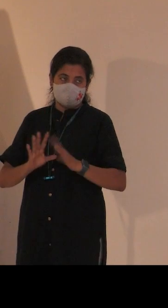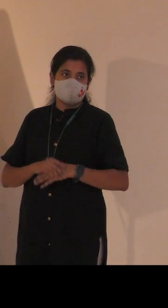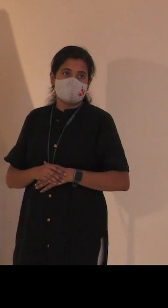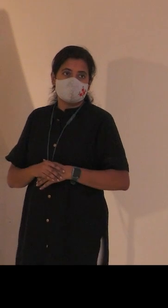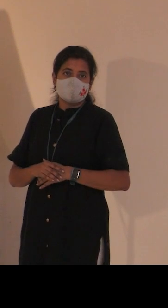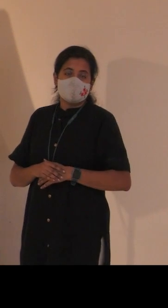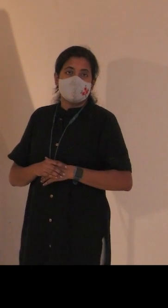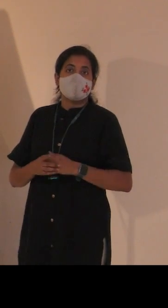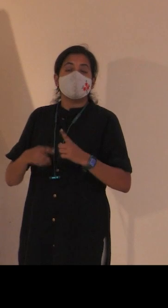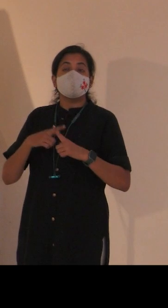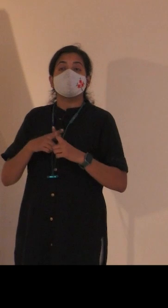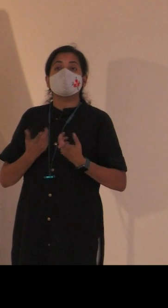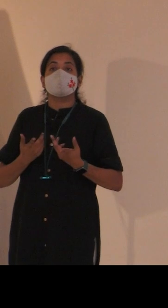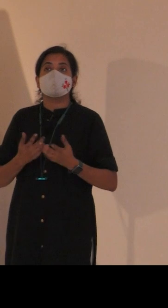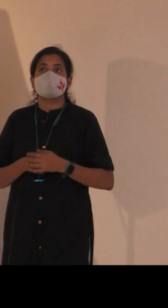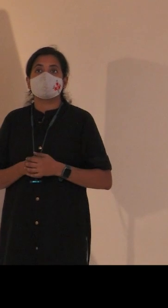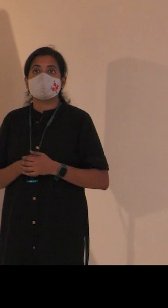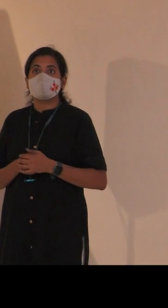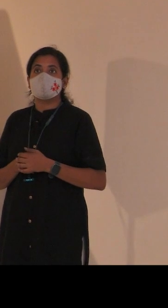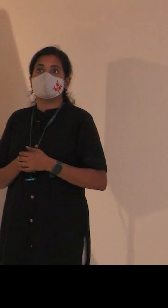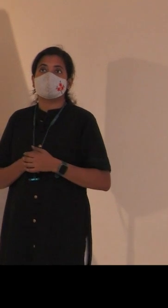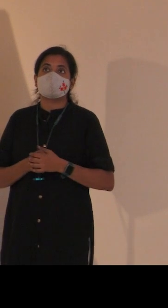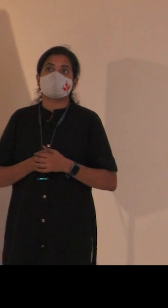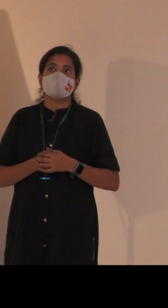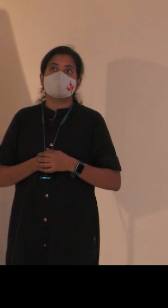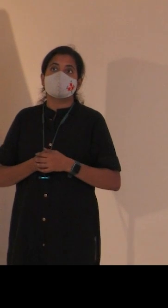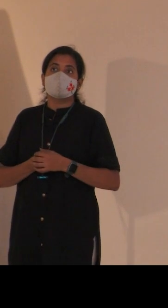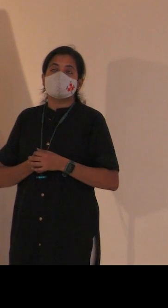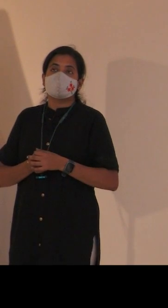And also that